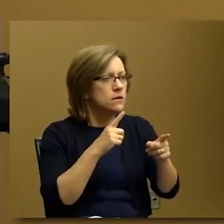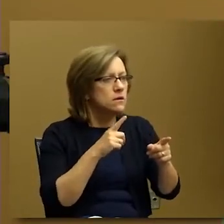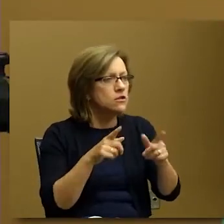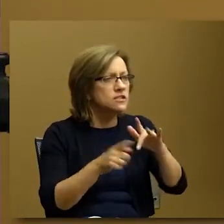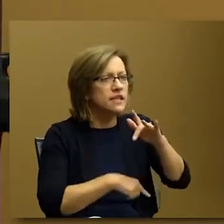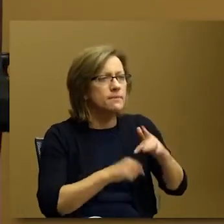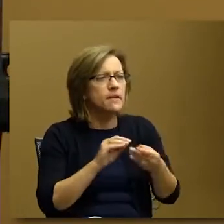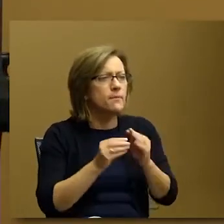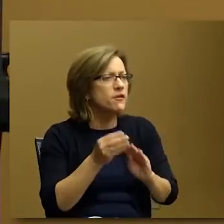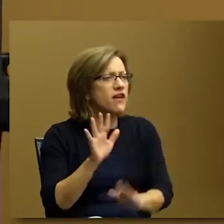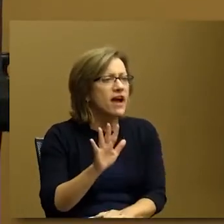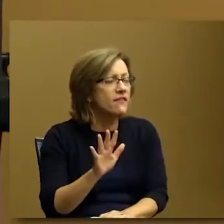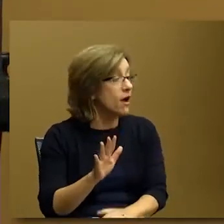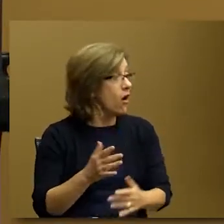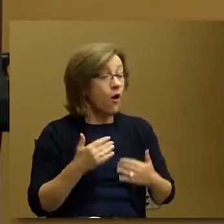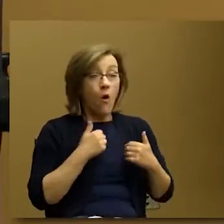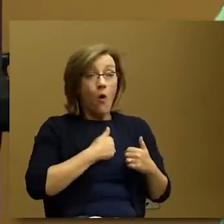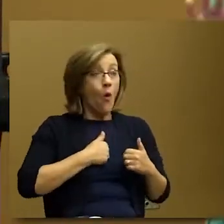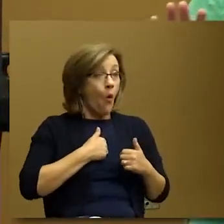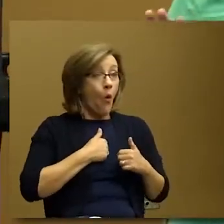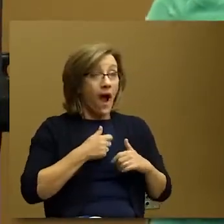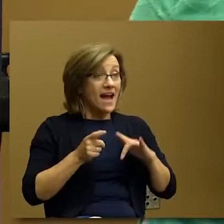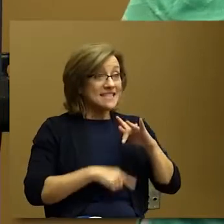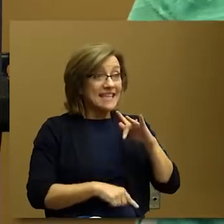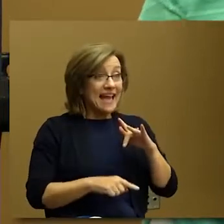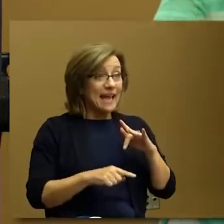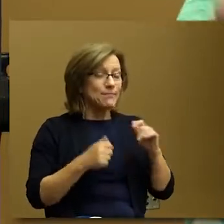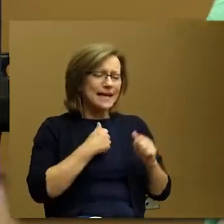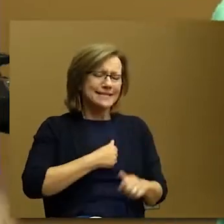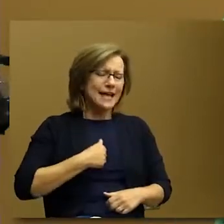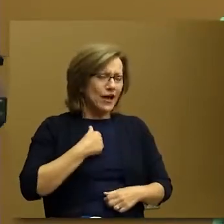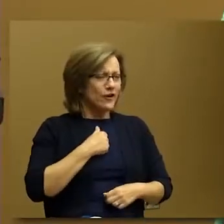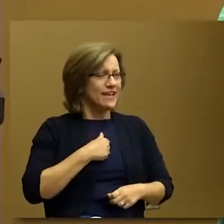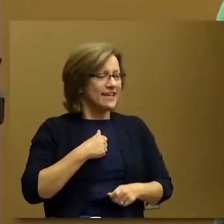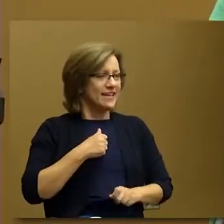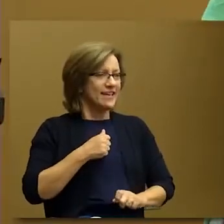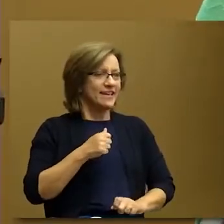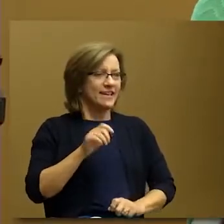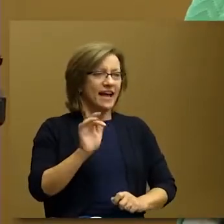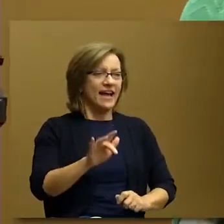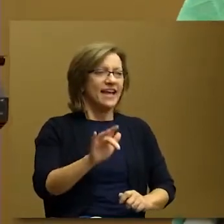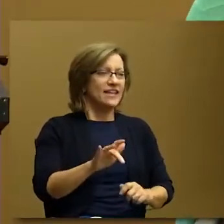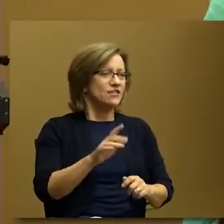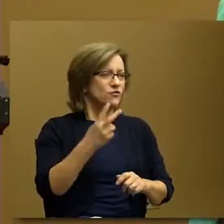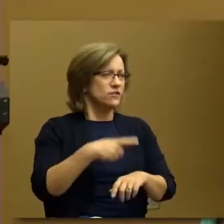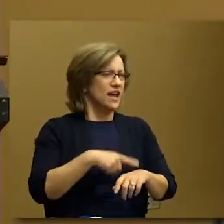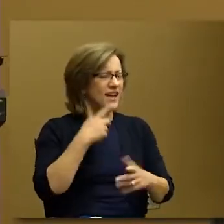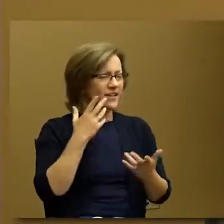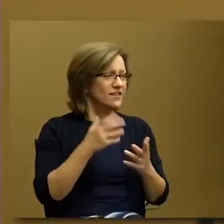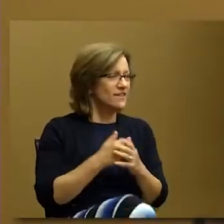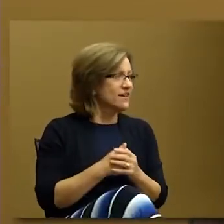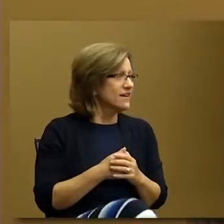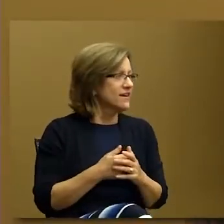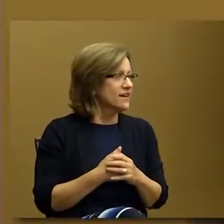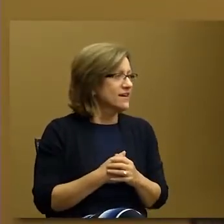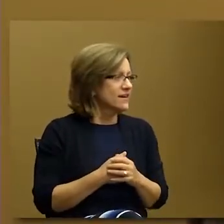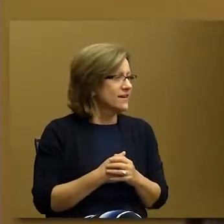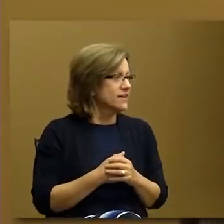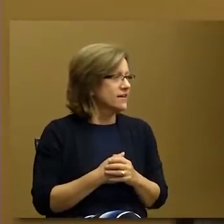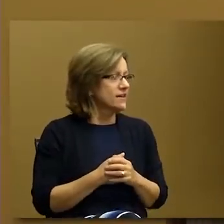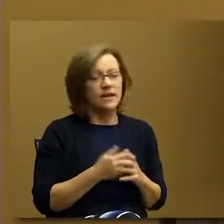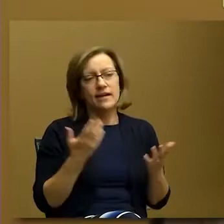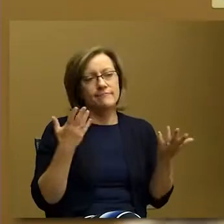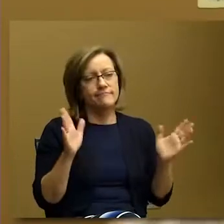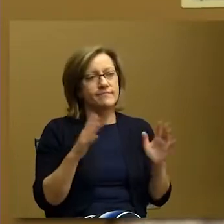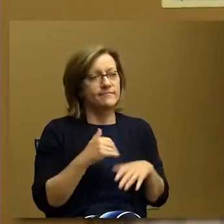sorry? Oh, did I skip it? Sorry. I hit it. I got a little, I think I got a